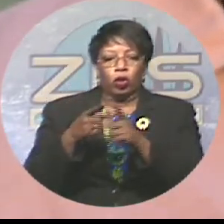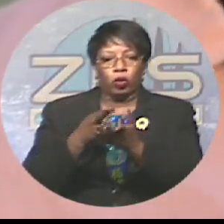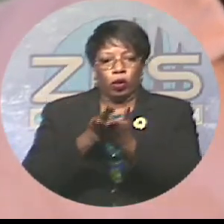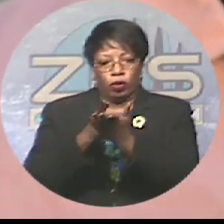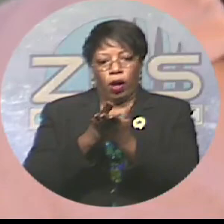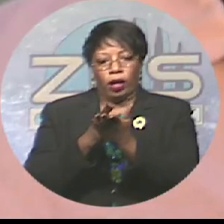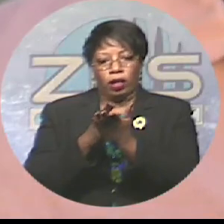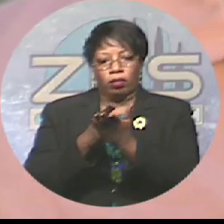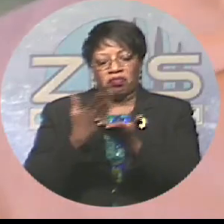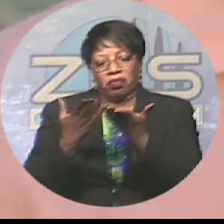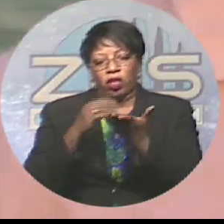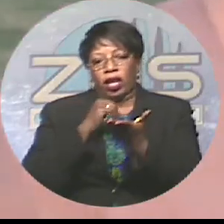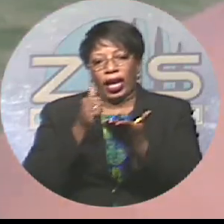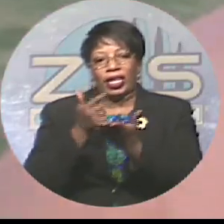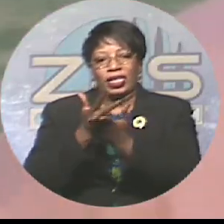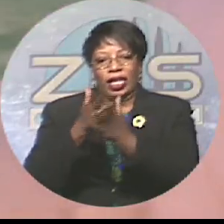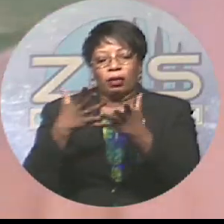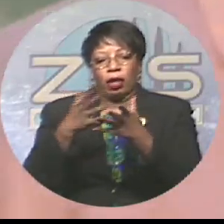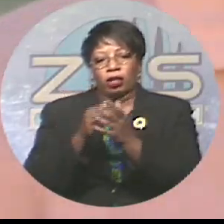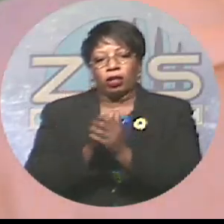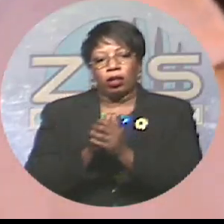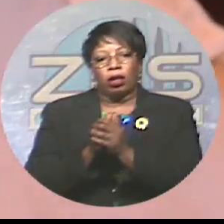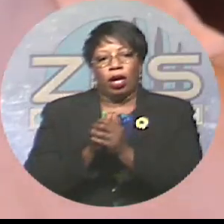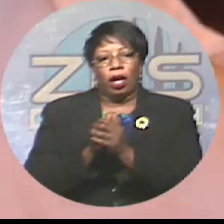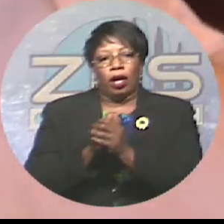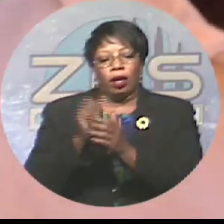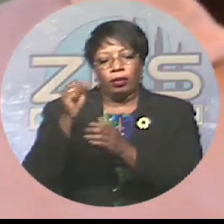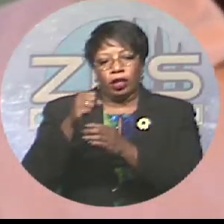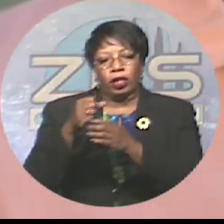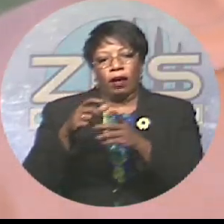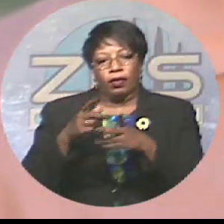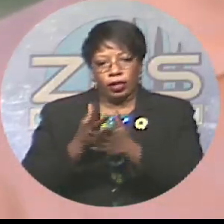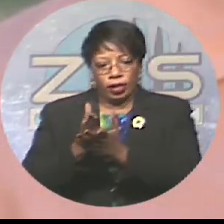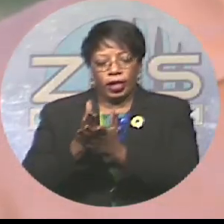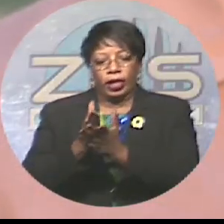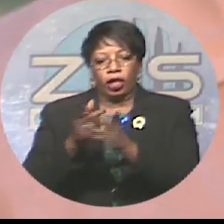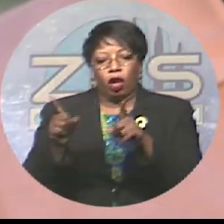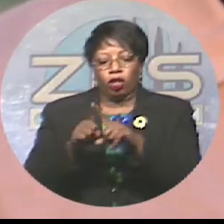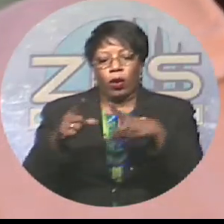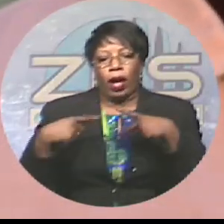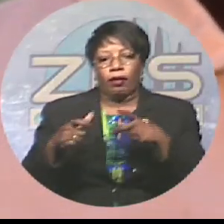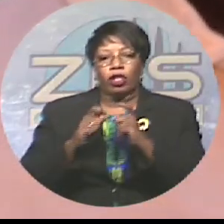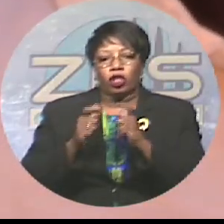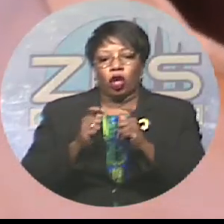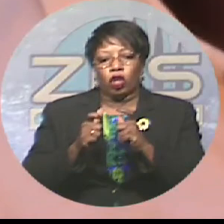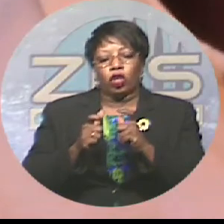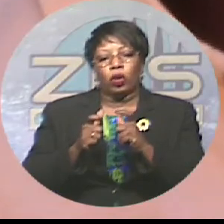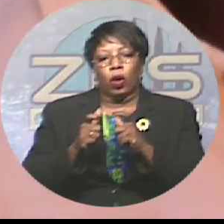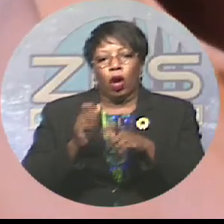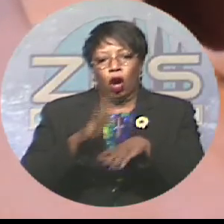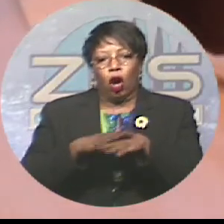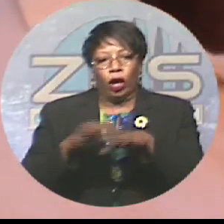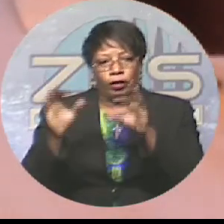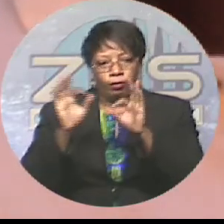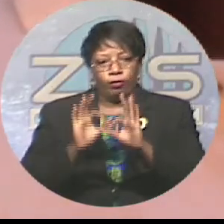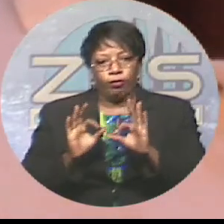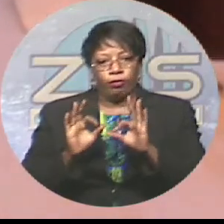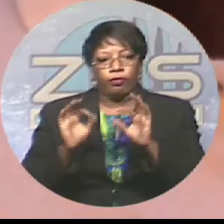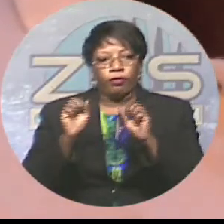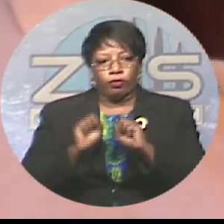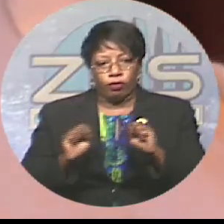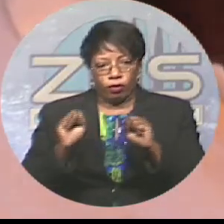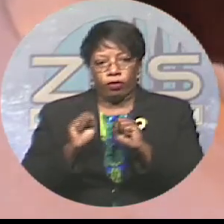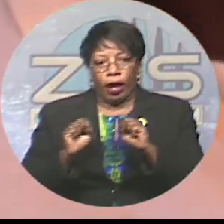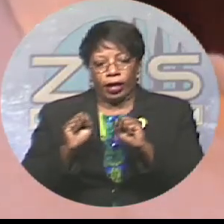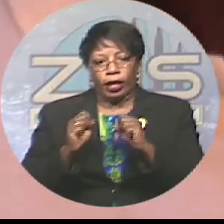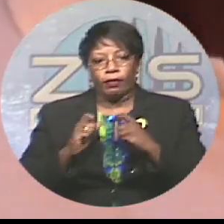enjoy? Well, you know, we're going to have some onshore, like, we're going to have some drunken rush out on Friday. And on Saturday, the